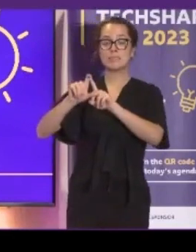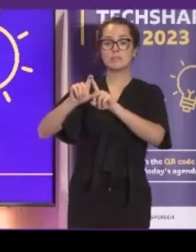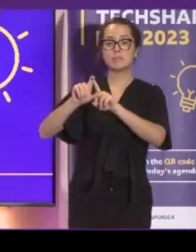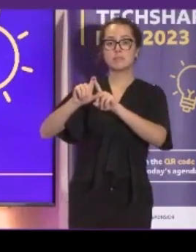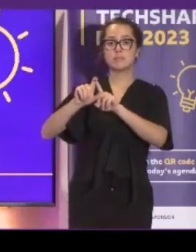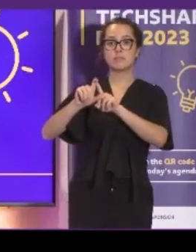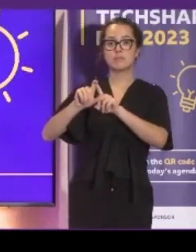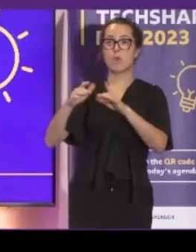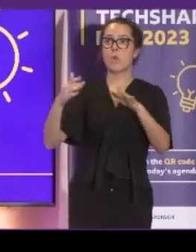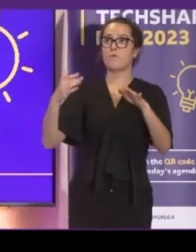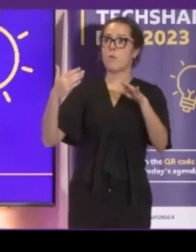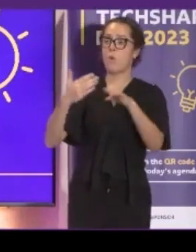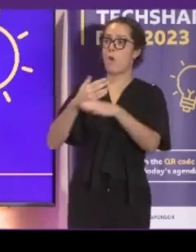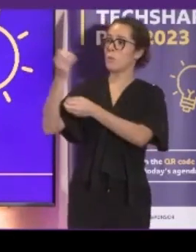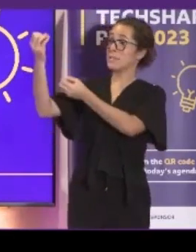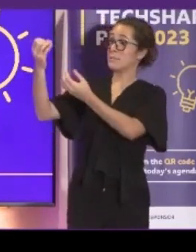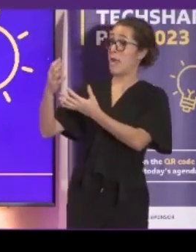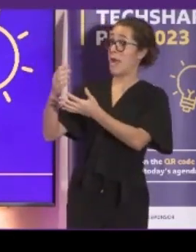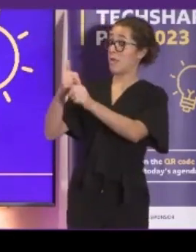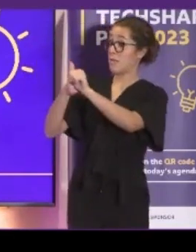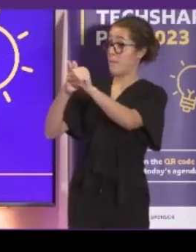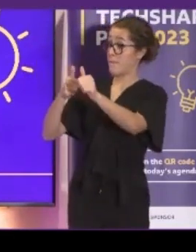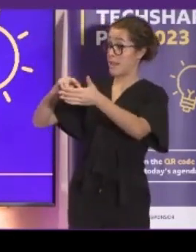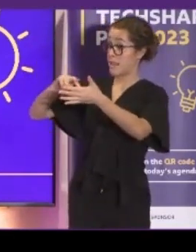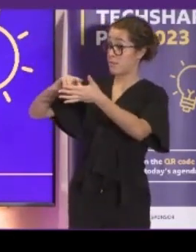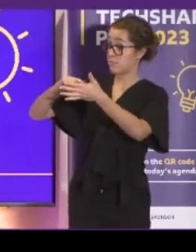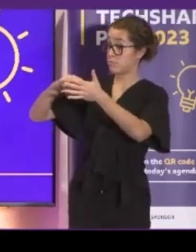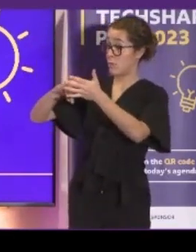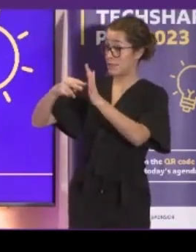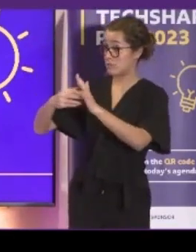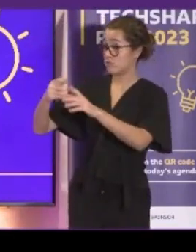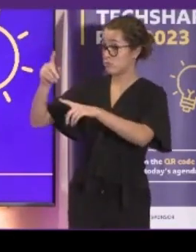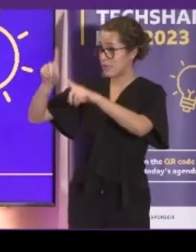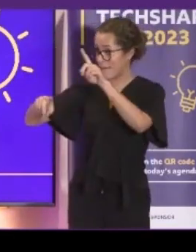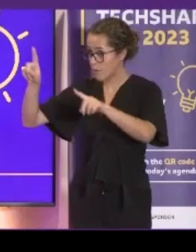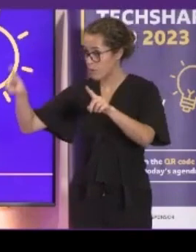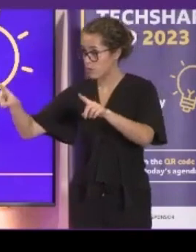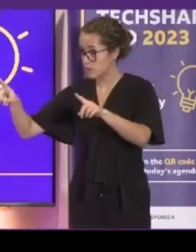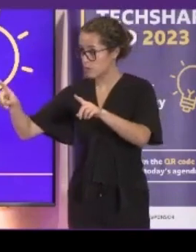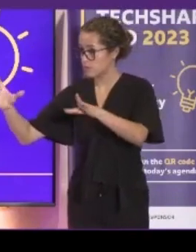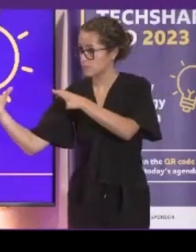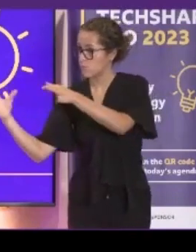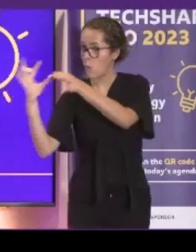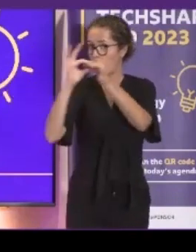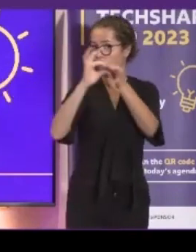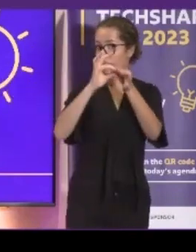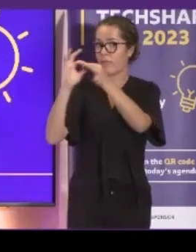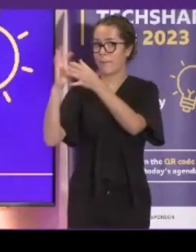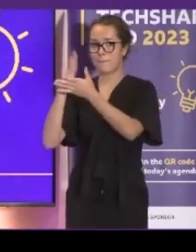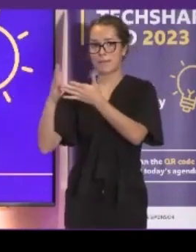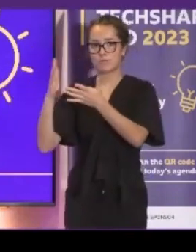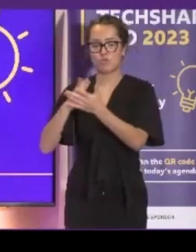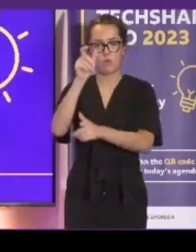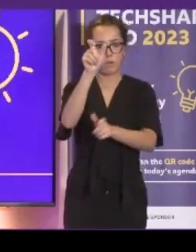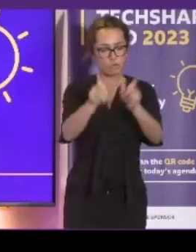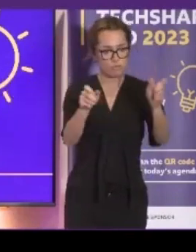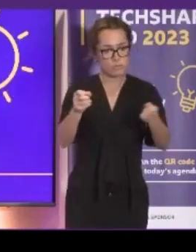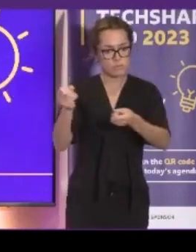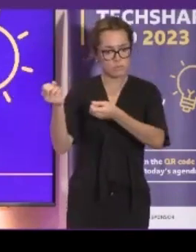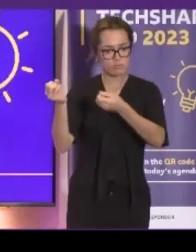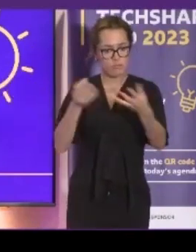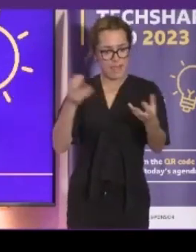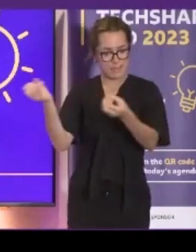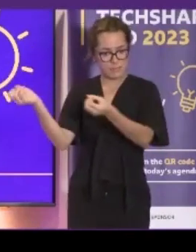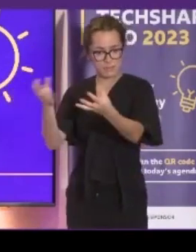are diverse, we can then make sure that we provide the consumers with the products and the services that they need and